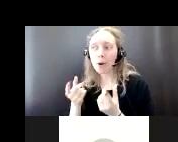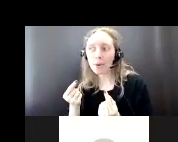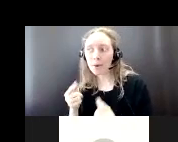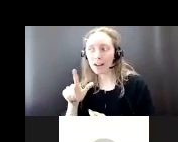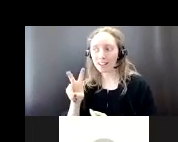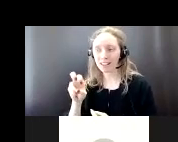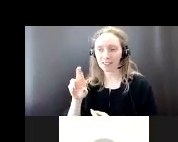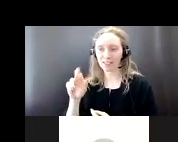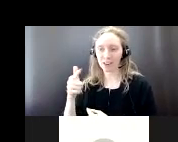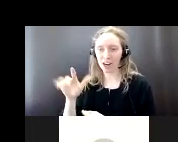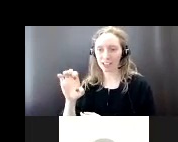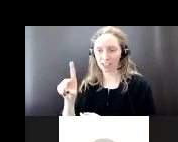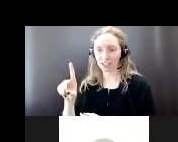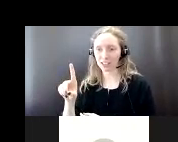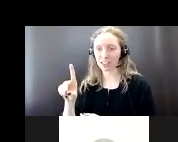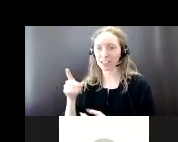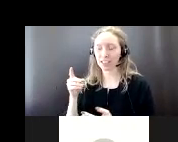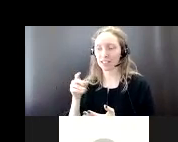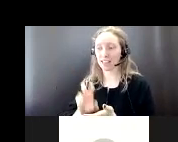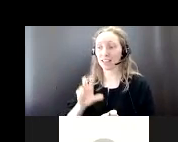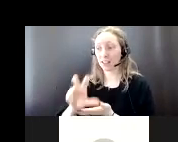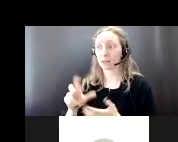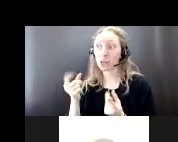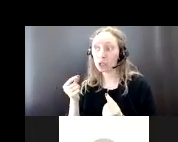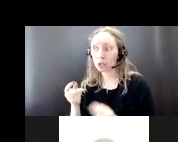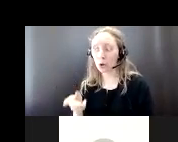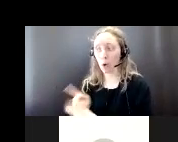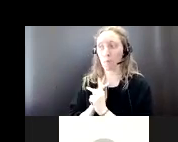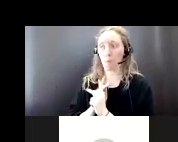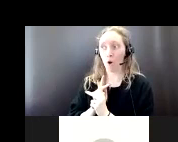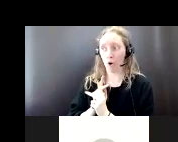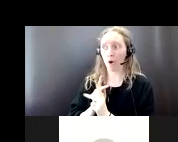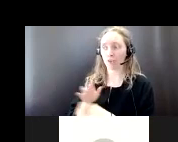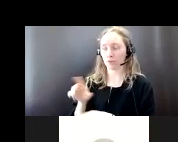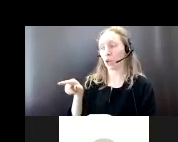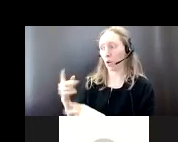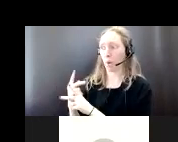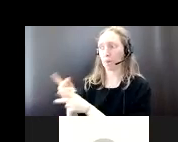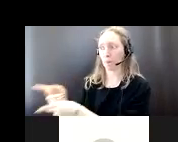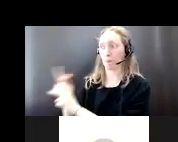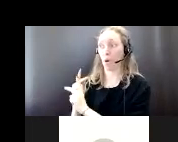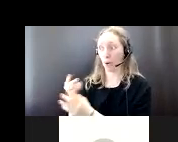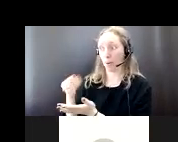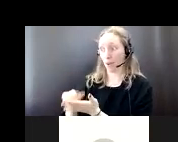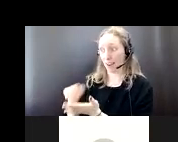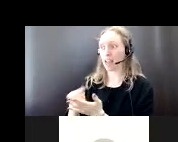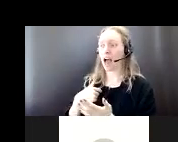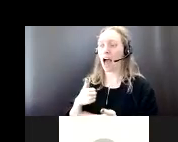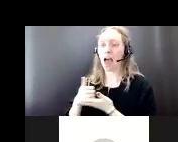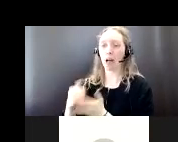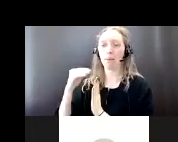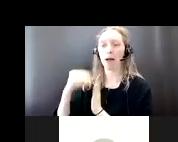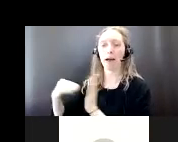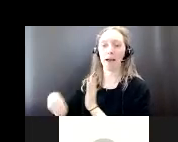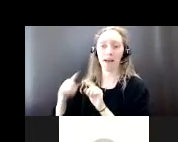where you borrow the money to invest. I will help you fill out the paperwork. So I'm a fraudster, right? And